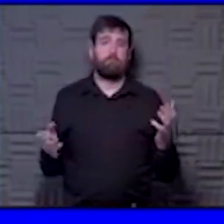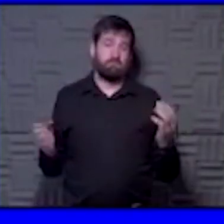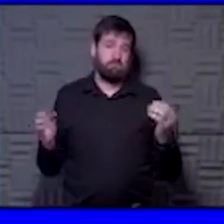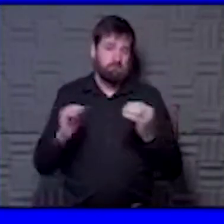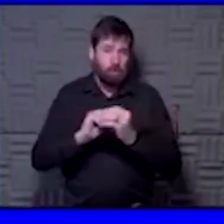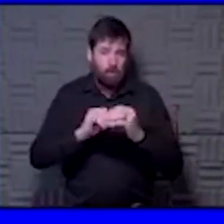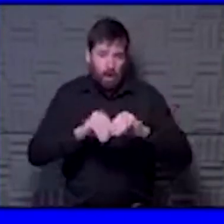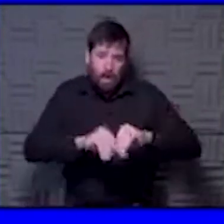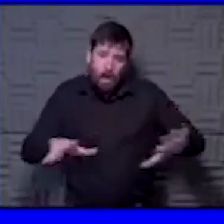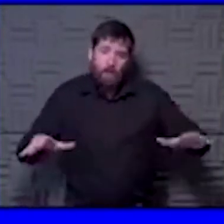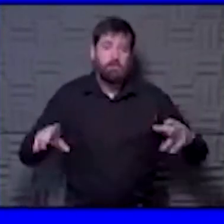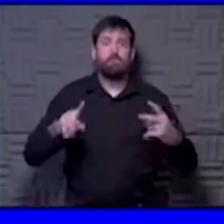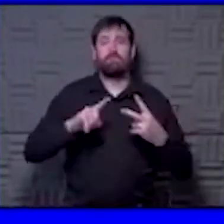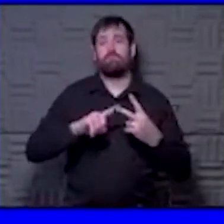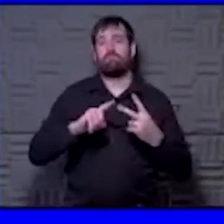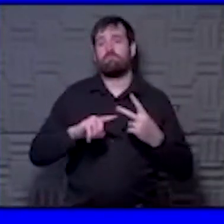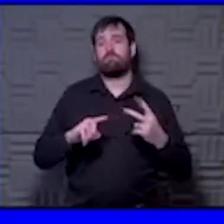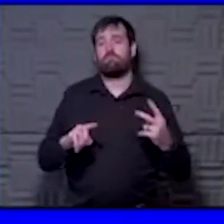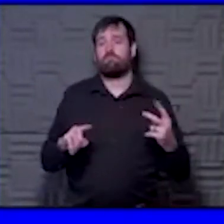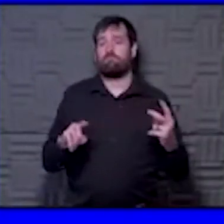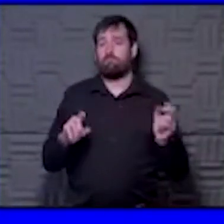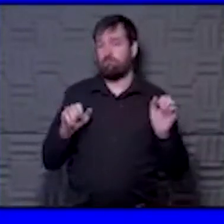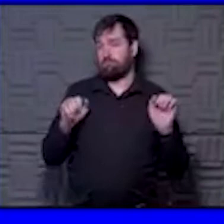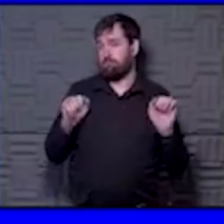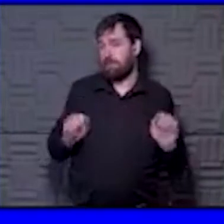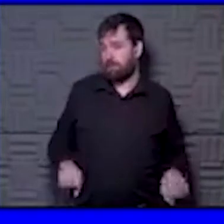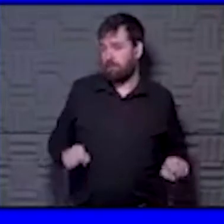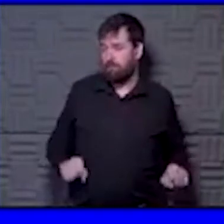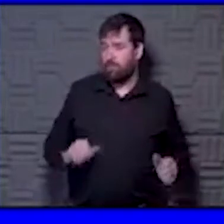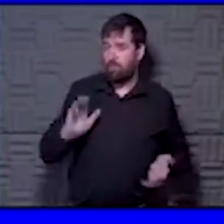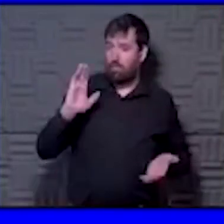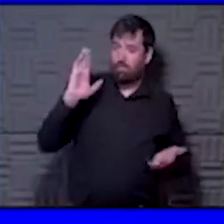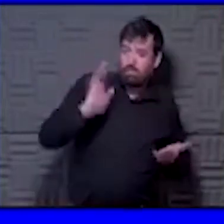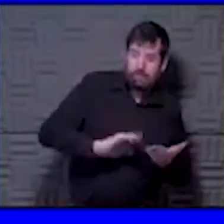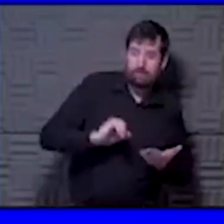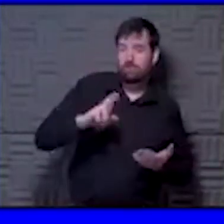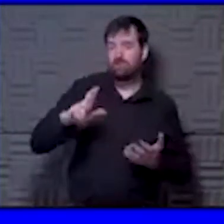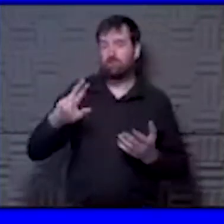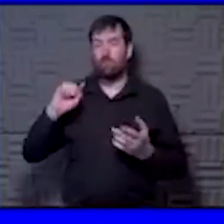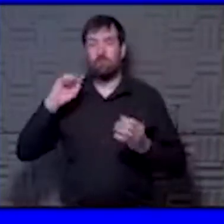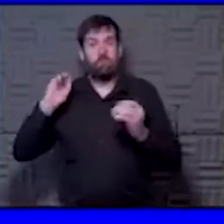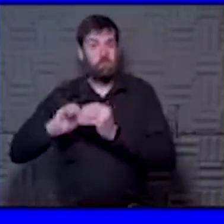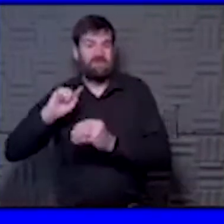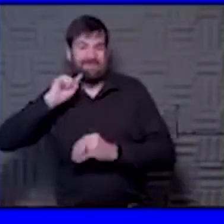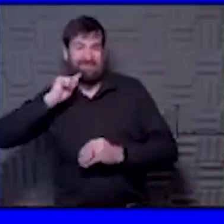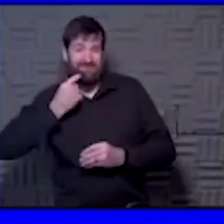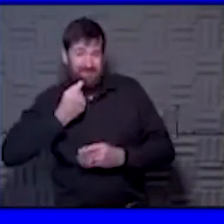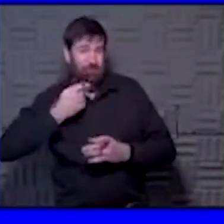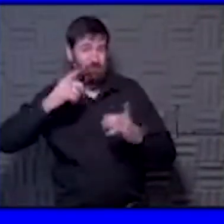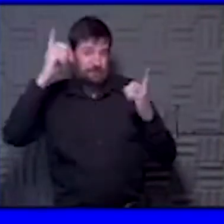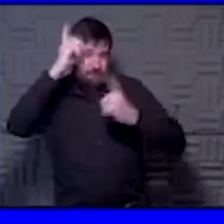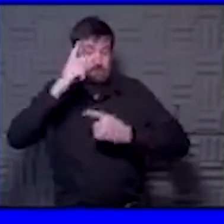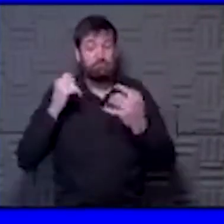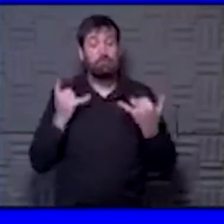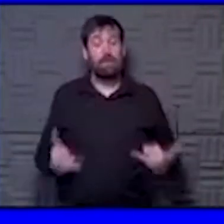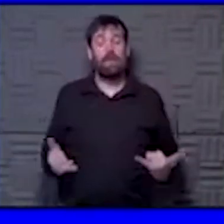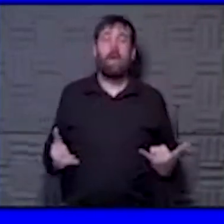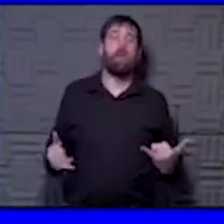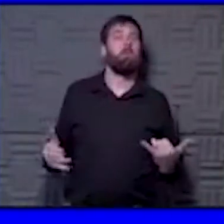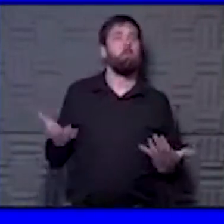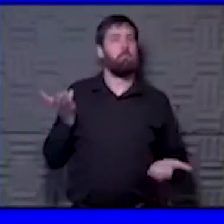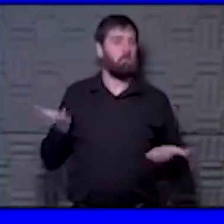more transmissible or cause lighter or heavier disease severity. Again, right now we think, well, maybe it's